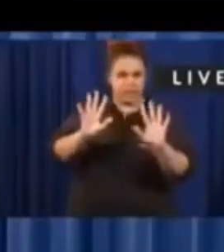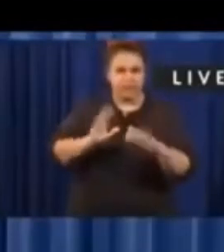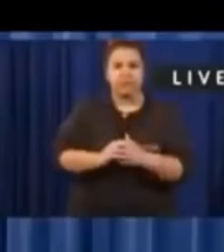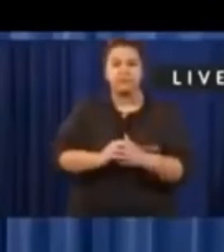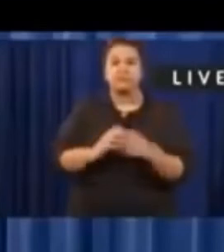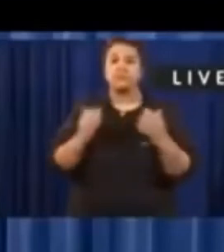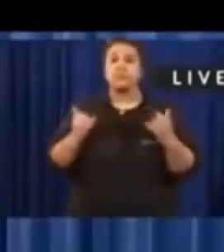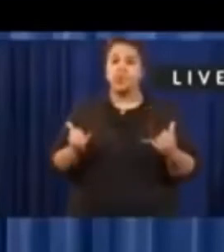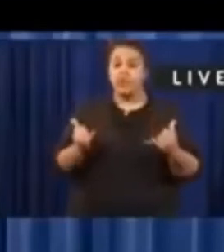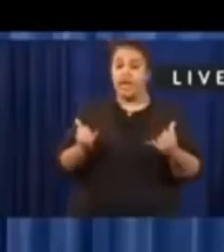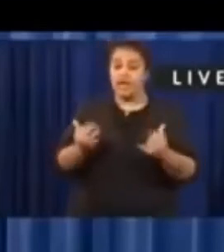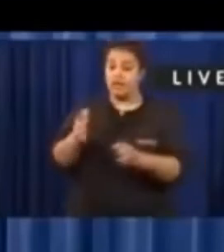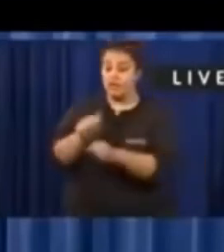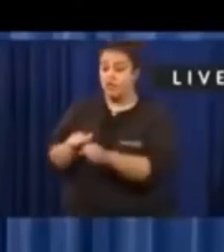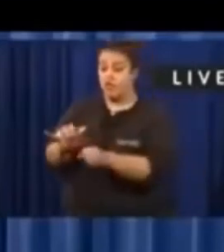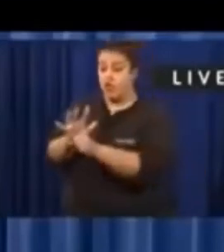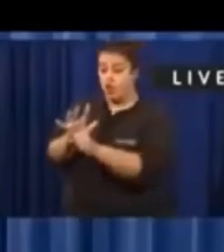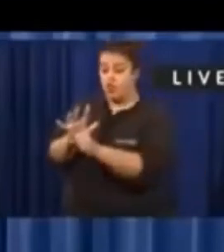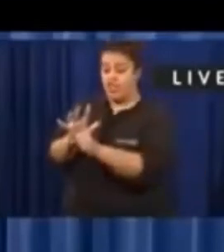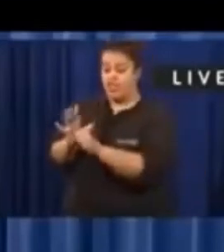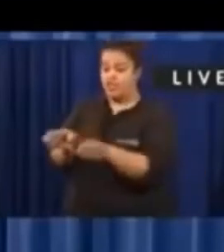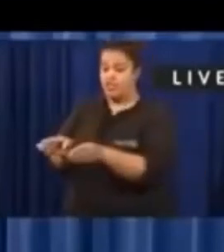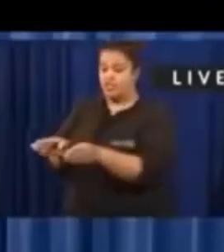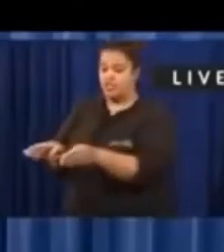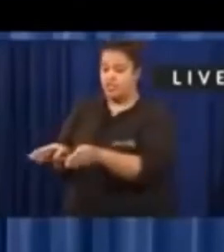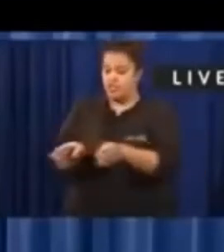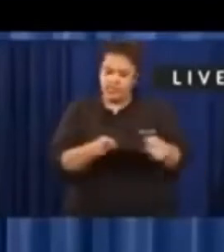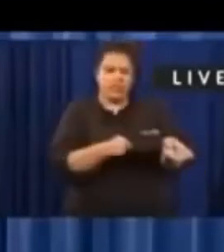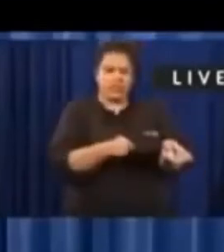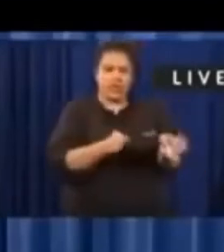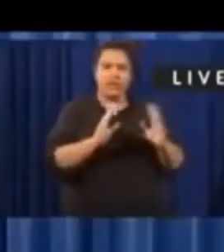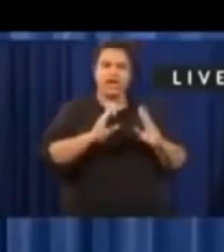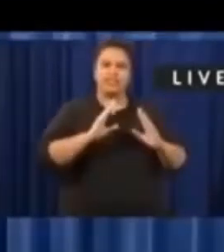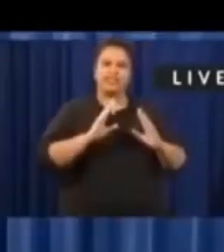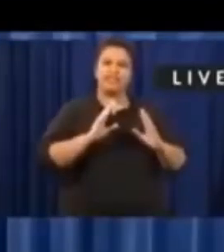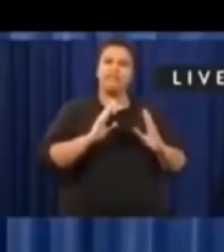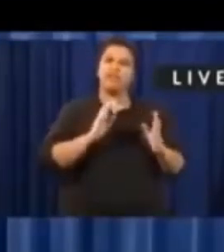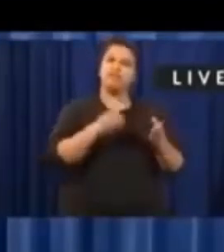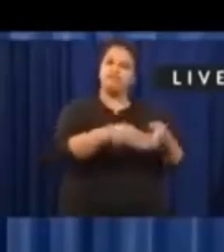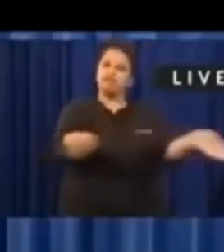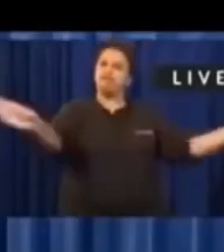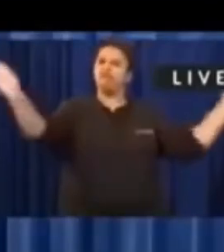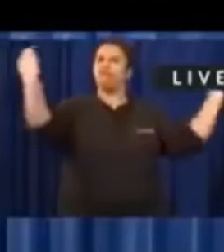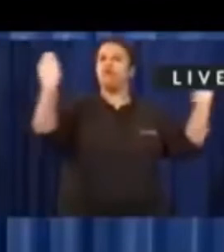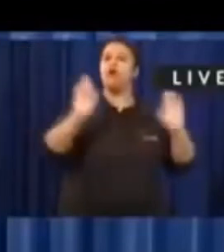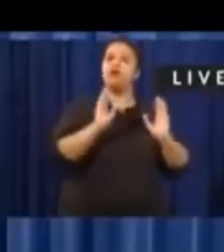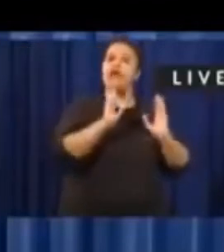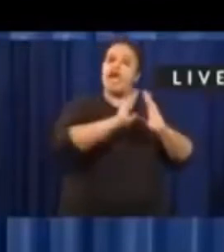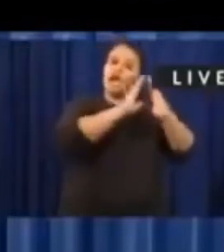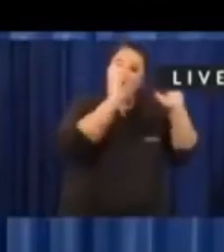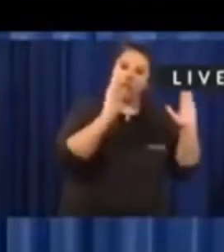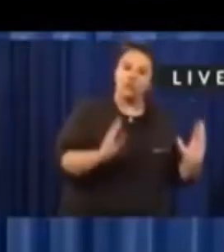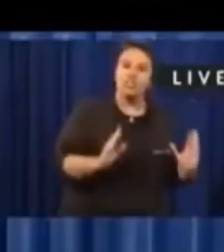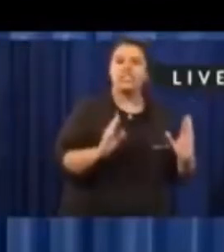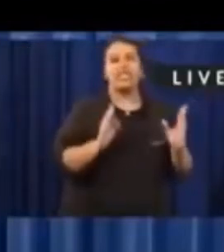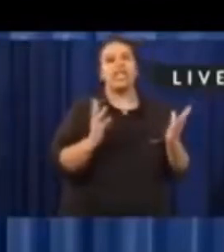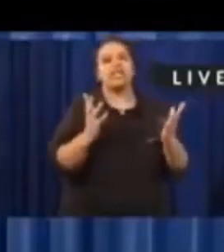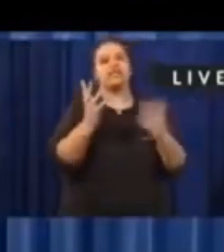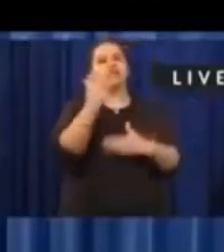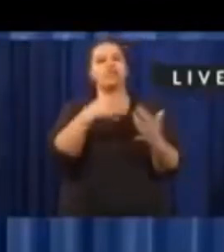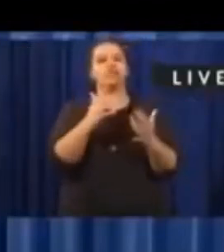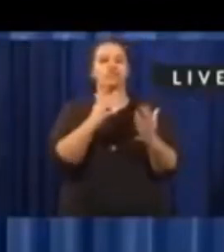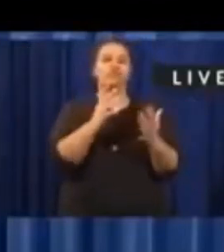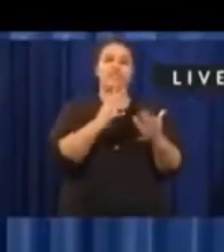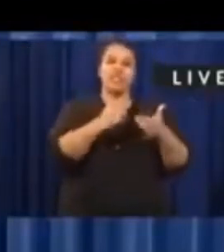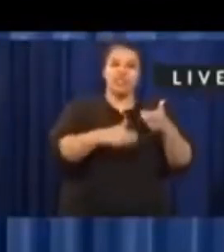pivoting from kovat to larger social issues like housing education and transportation I know in past pressors we've learned about